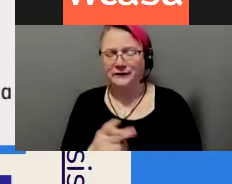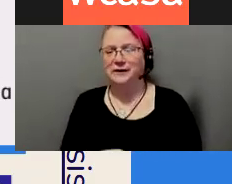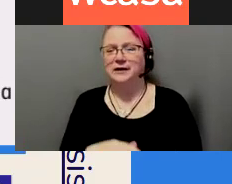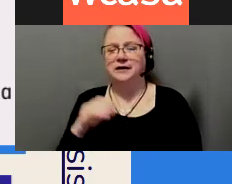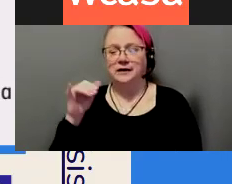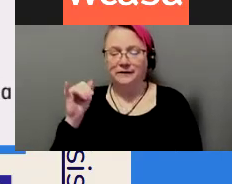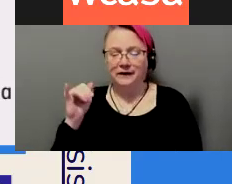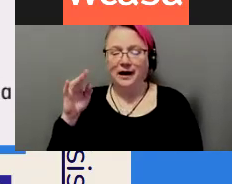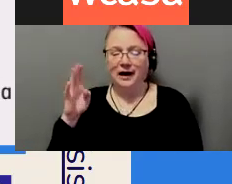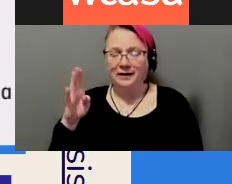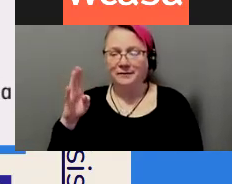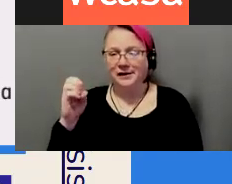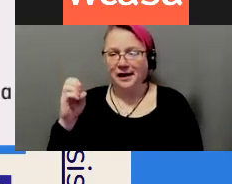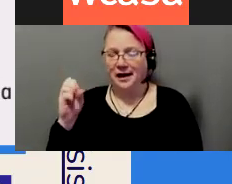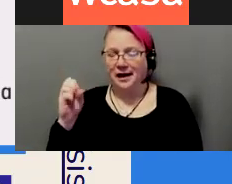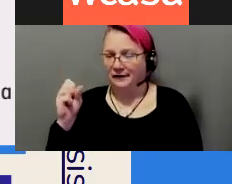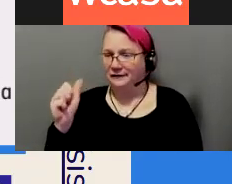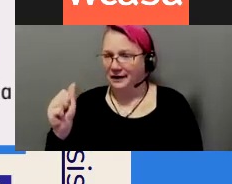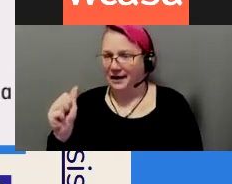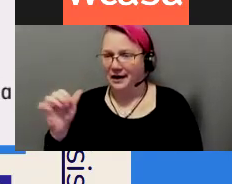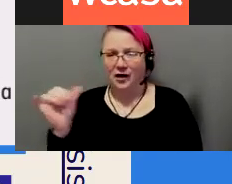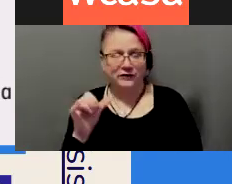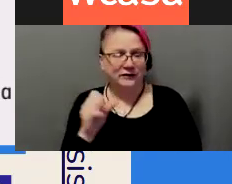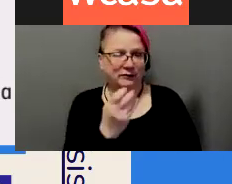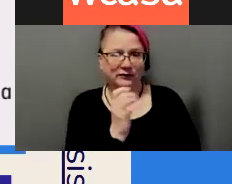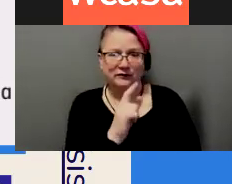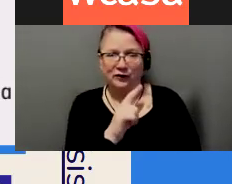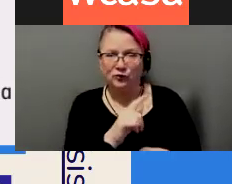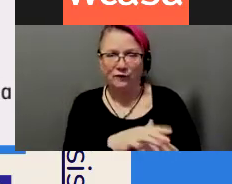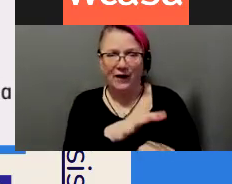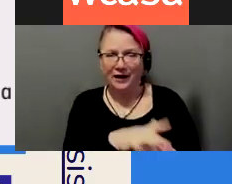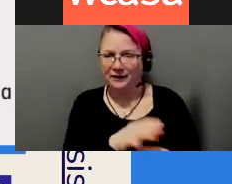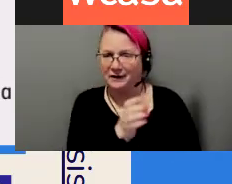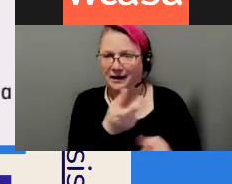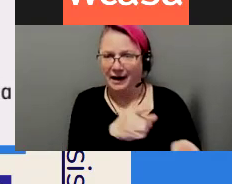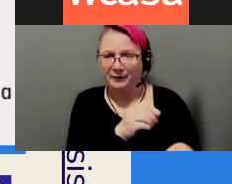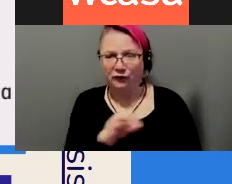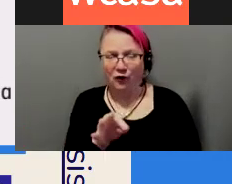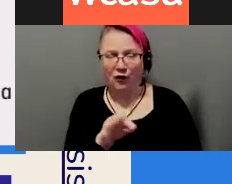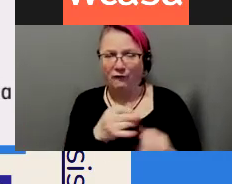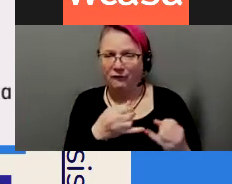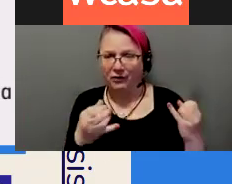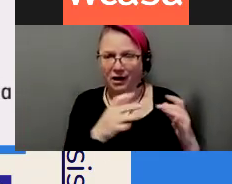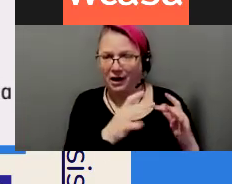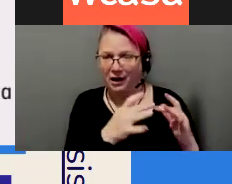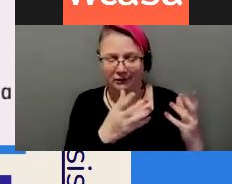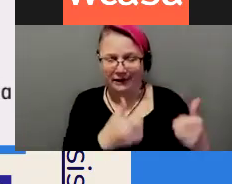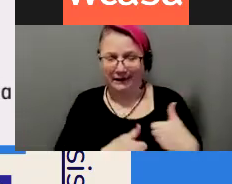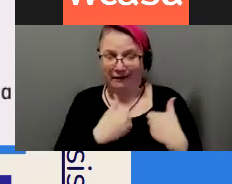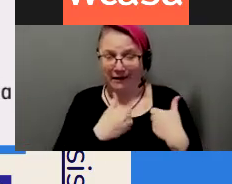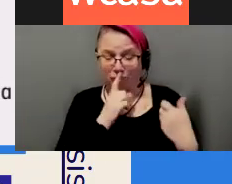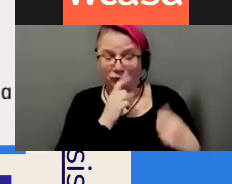are similar to the impacts of sexual violence that happens offline. Feelings of shame, feelings of